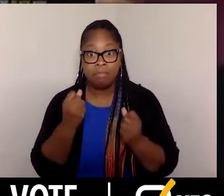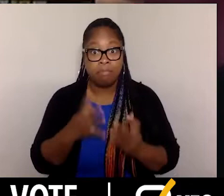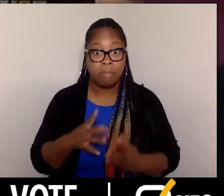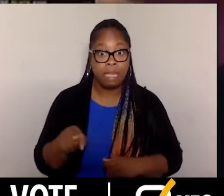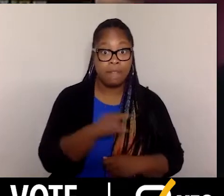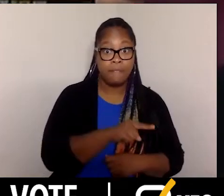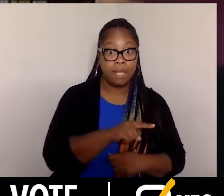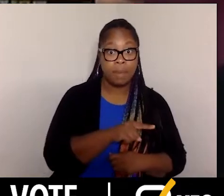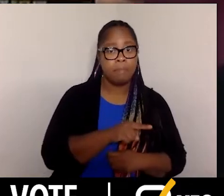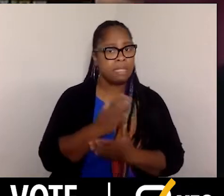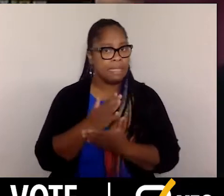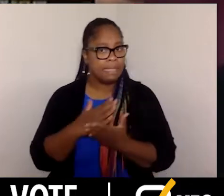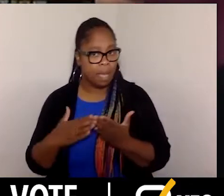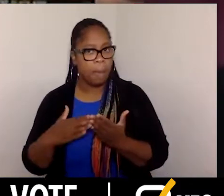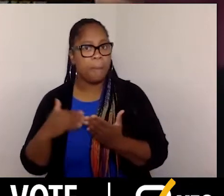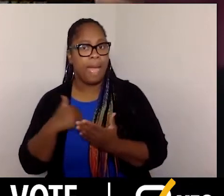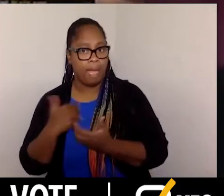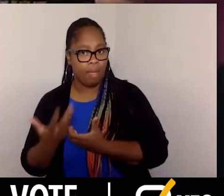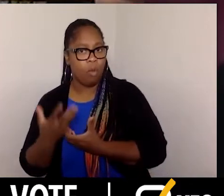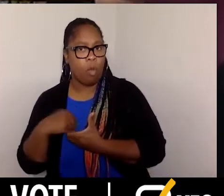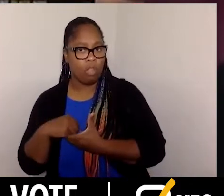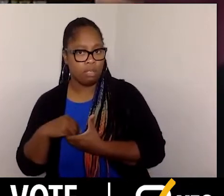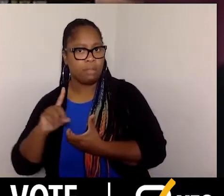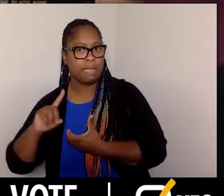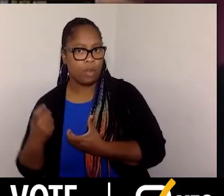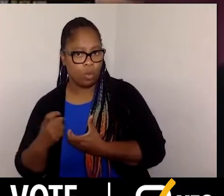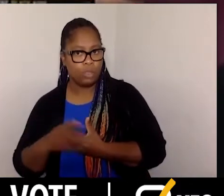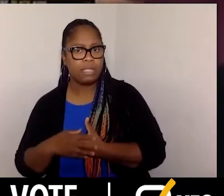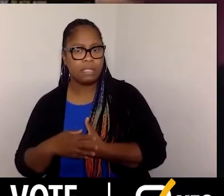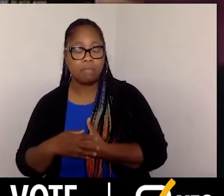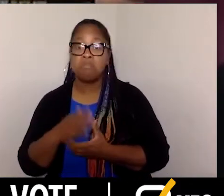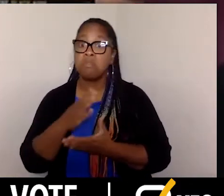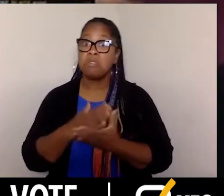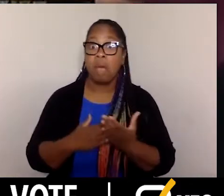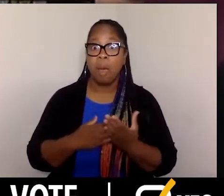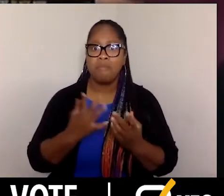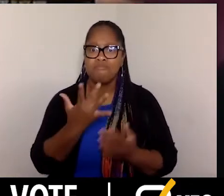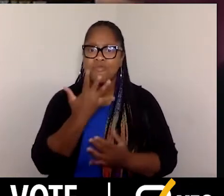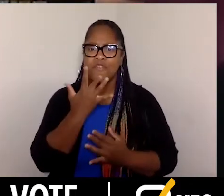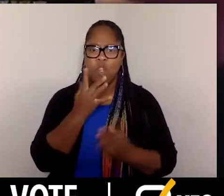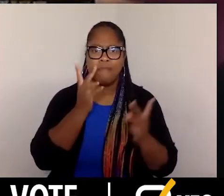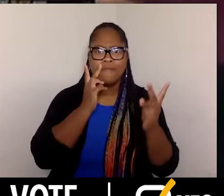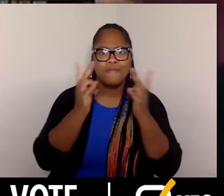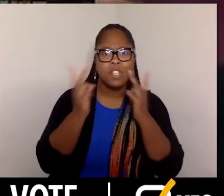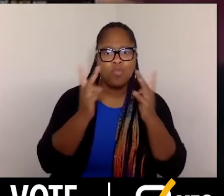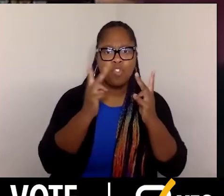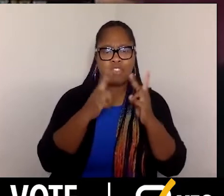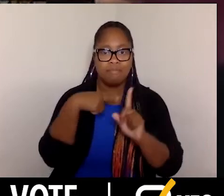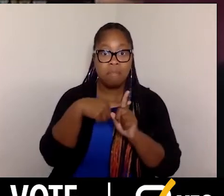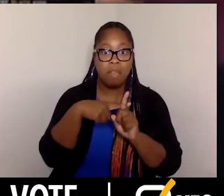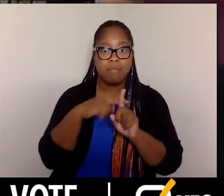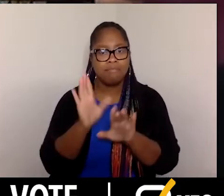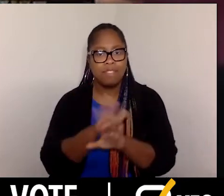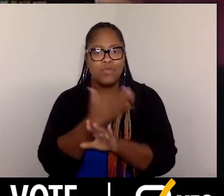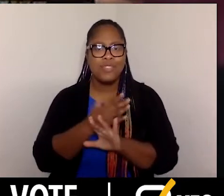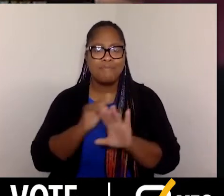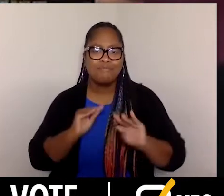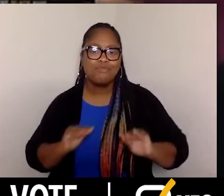a diagnosis of autism, respond well to visuals as well as music and